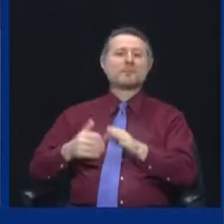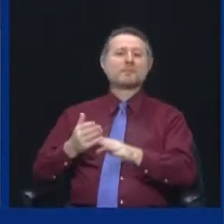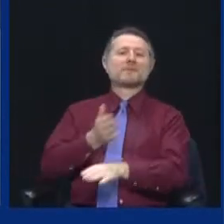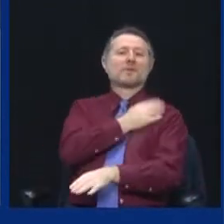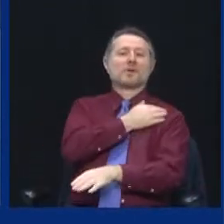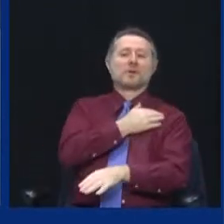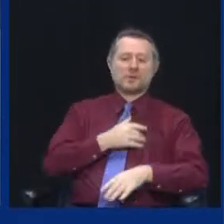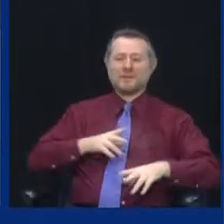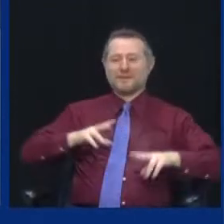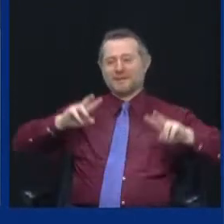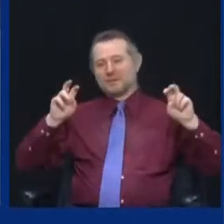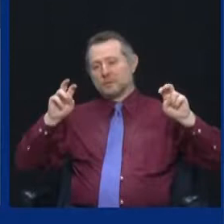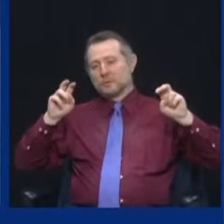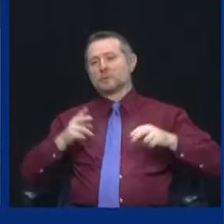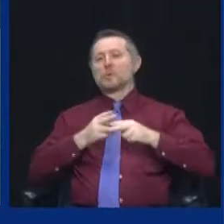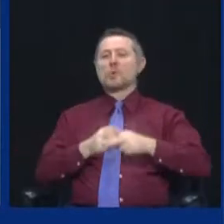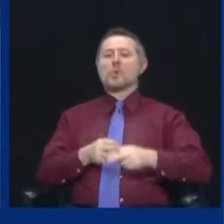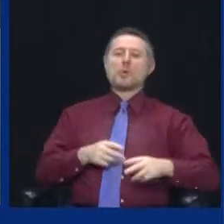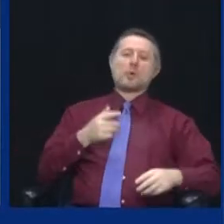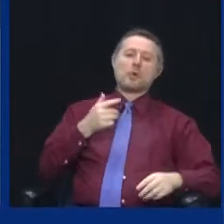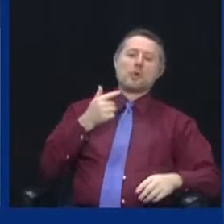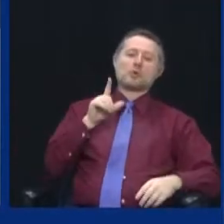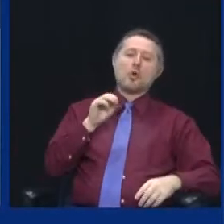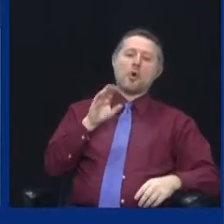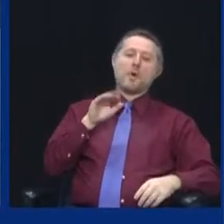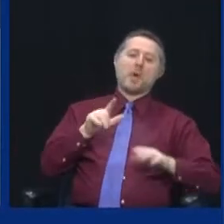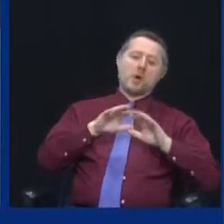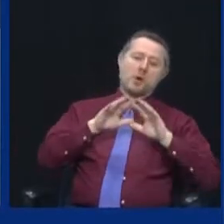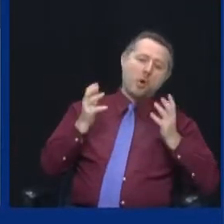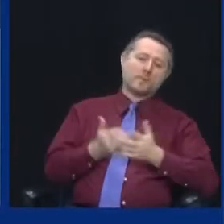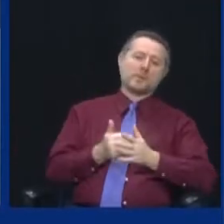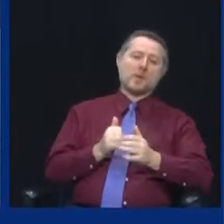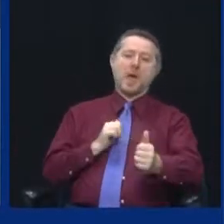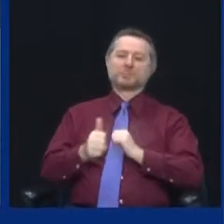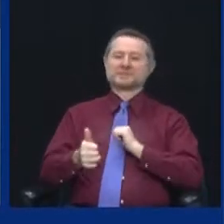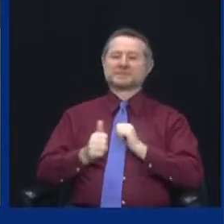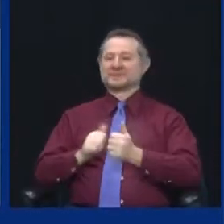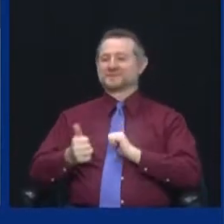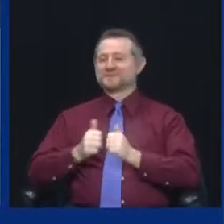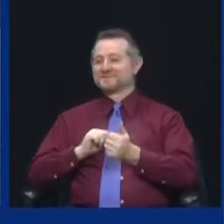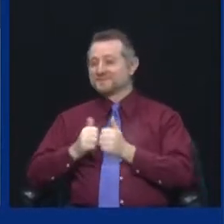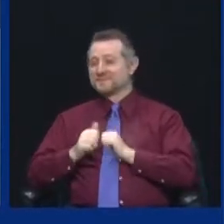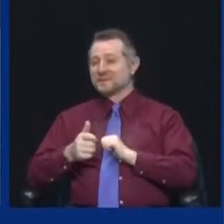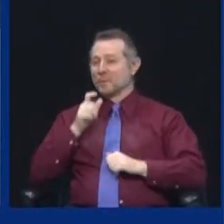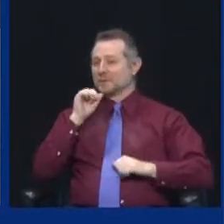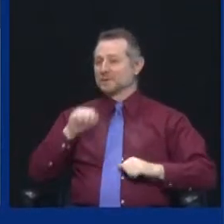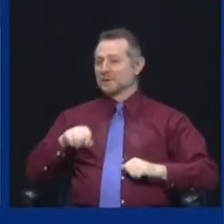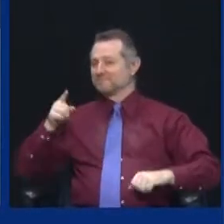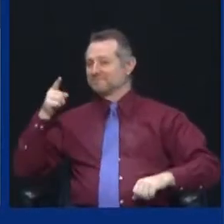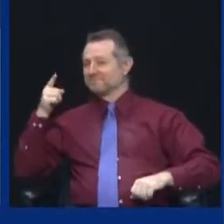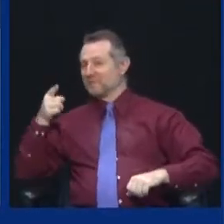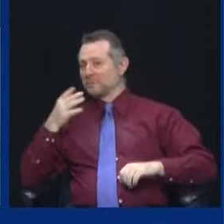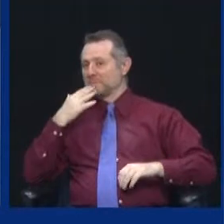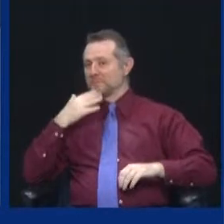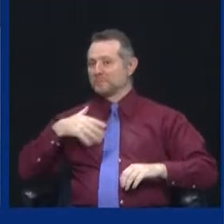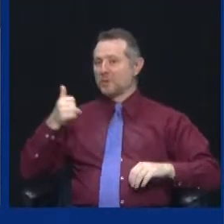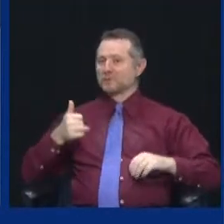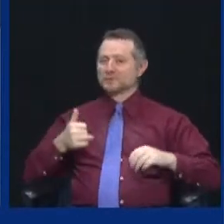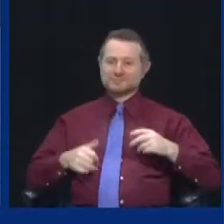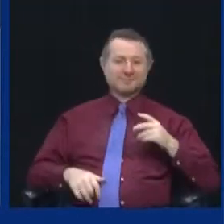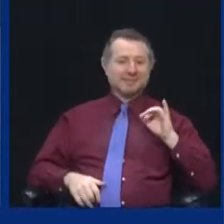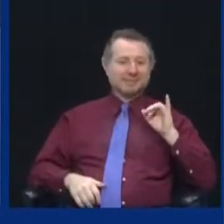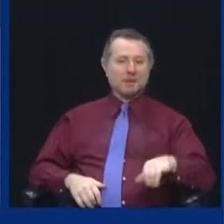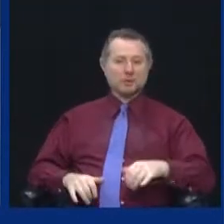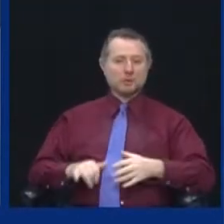global competition. And who can do it best? And that's what we're looking at going